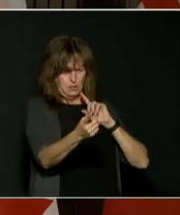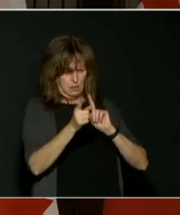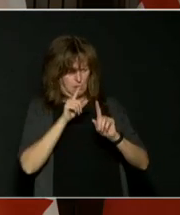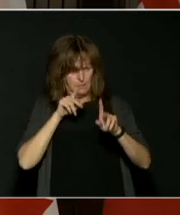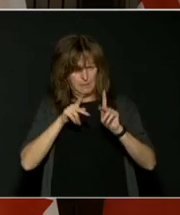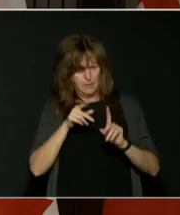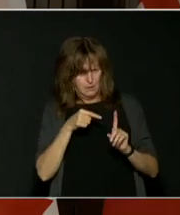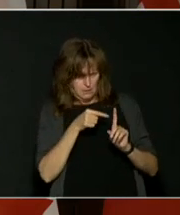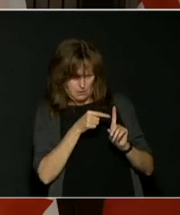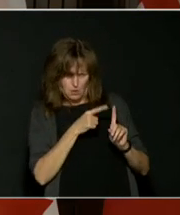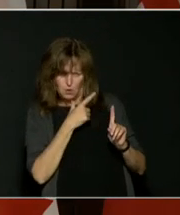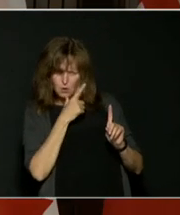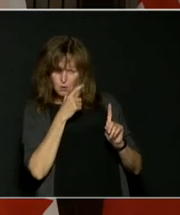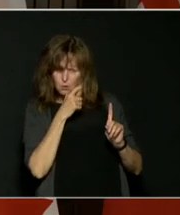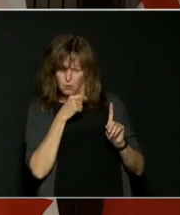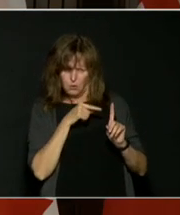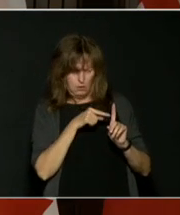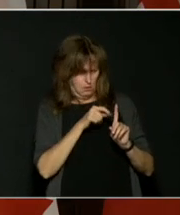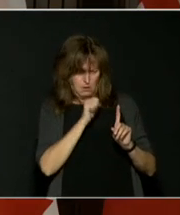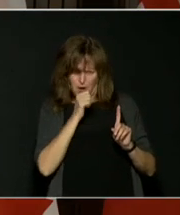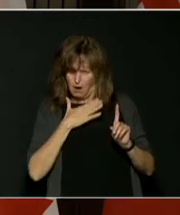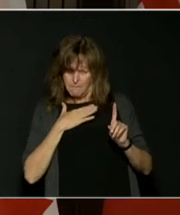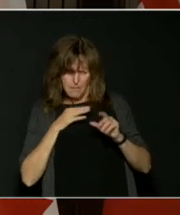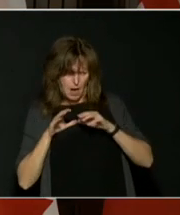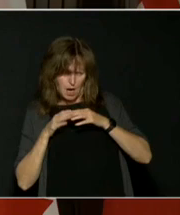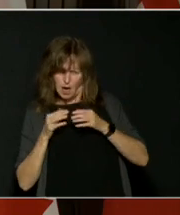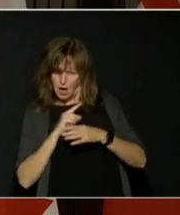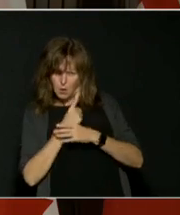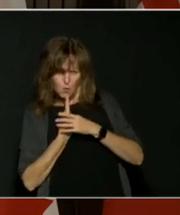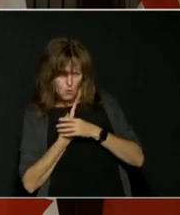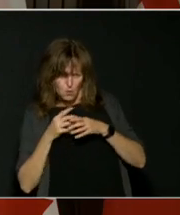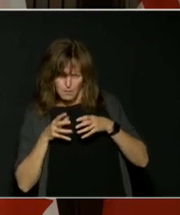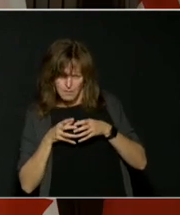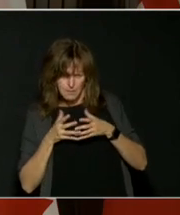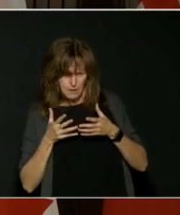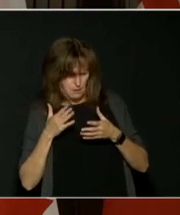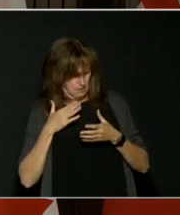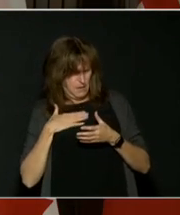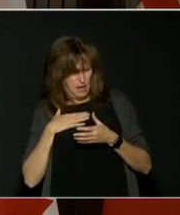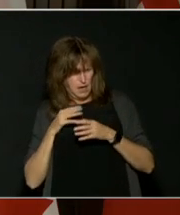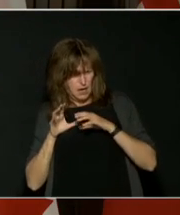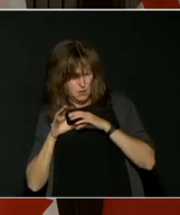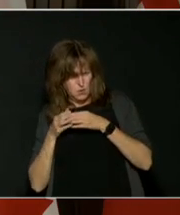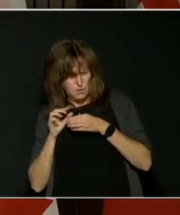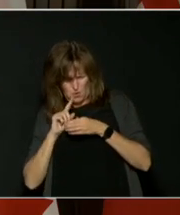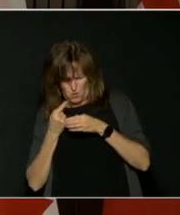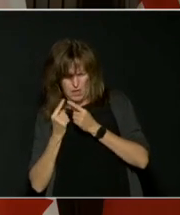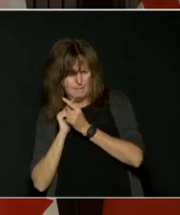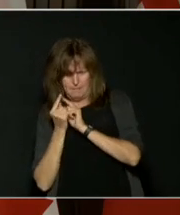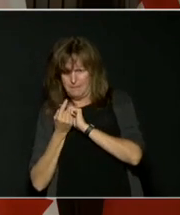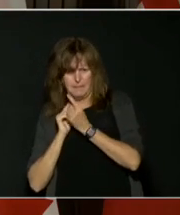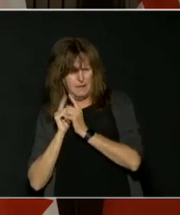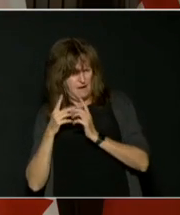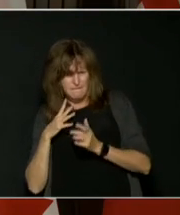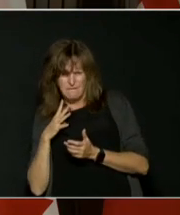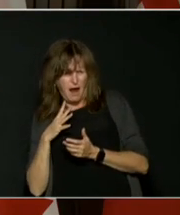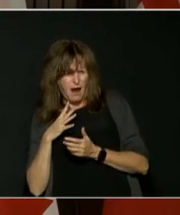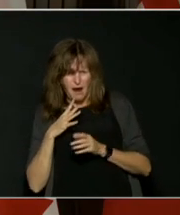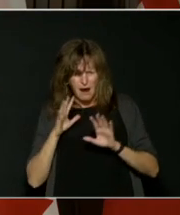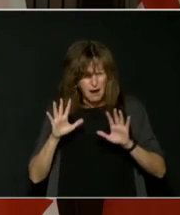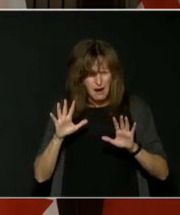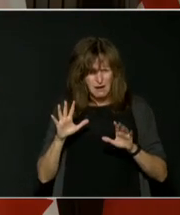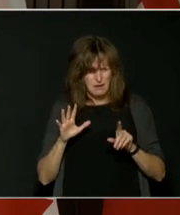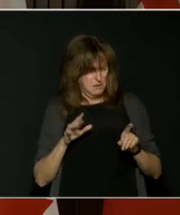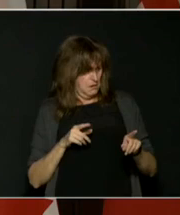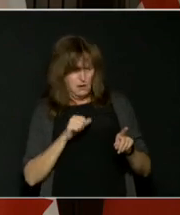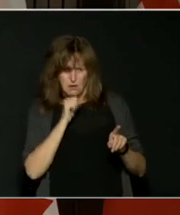bubble, somebody you're close with, that small group, think about it and remember that if you're closer than 6 feet to them,